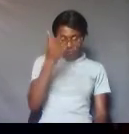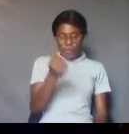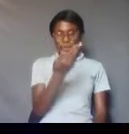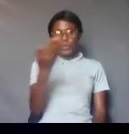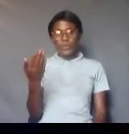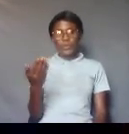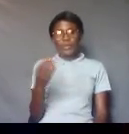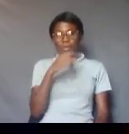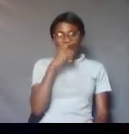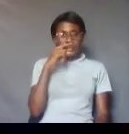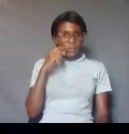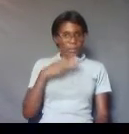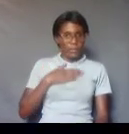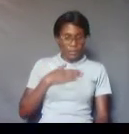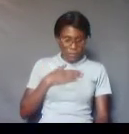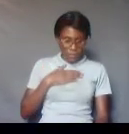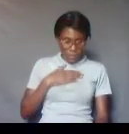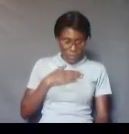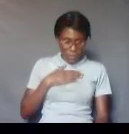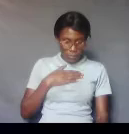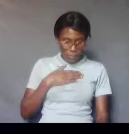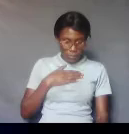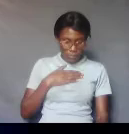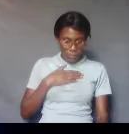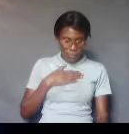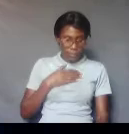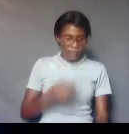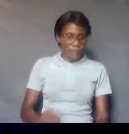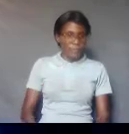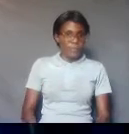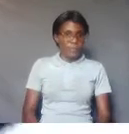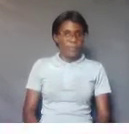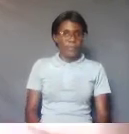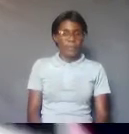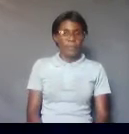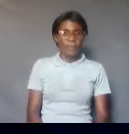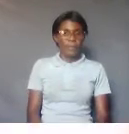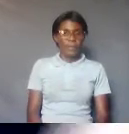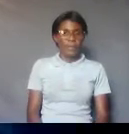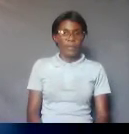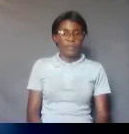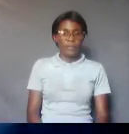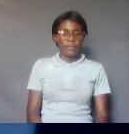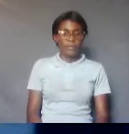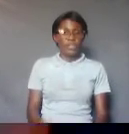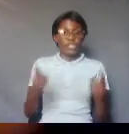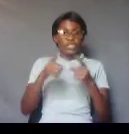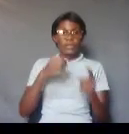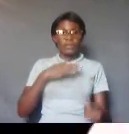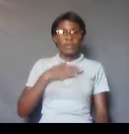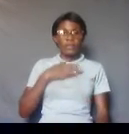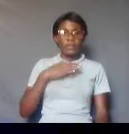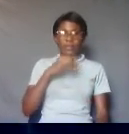Charlene says, I am called TG because it's easier that way with my name and surname.